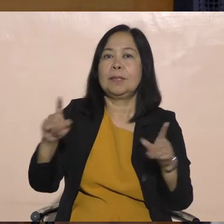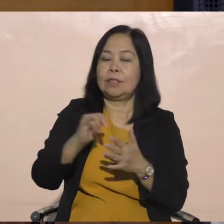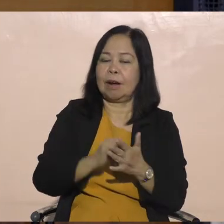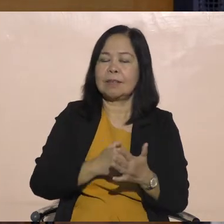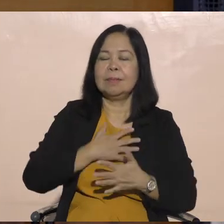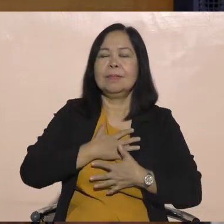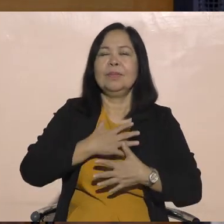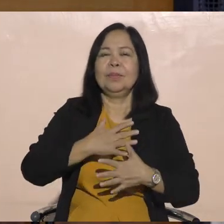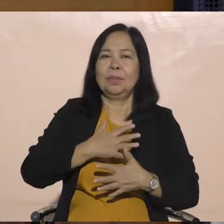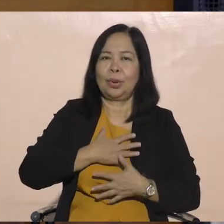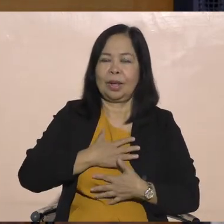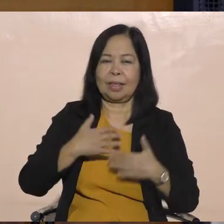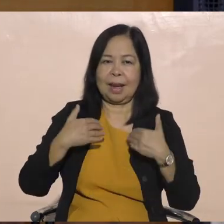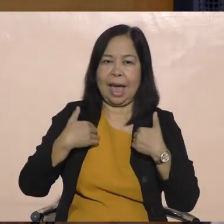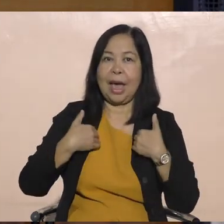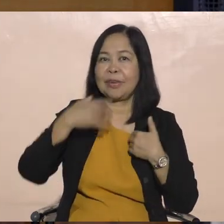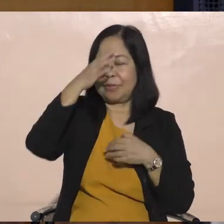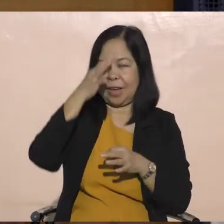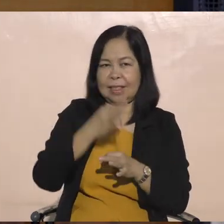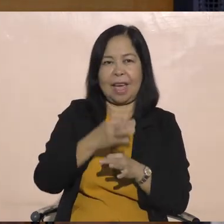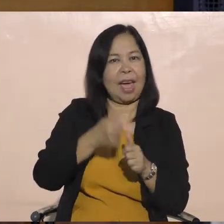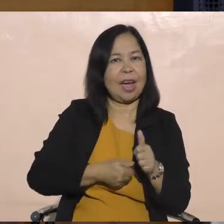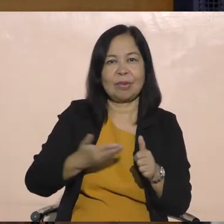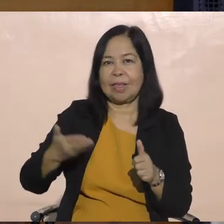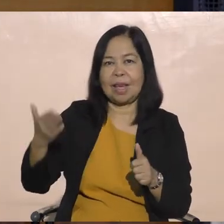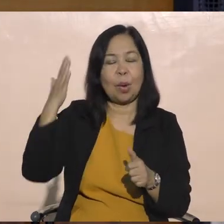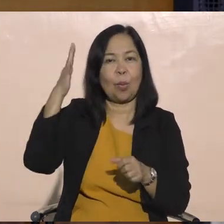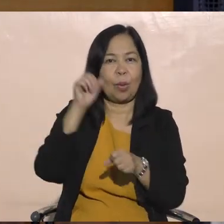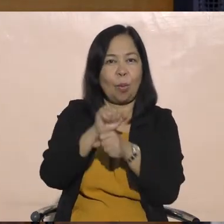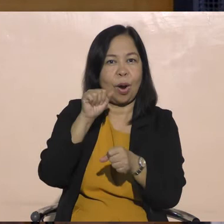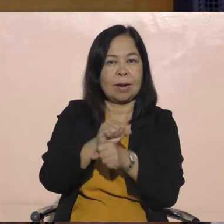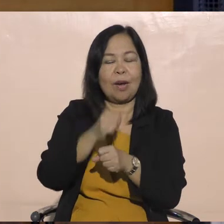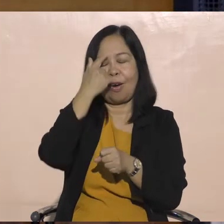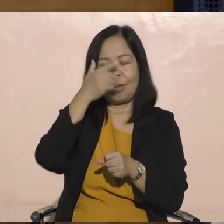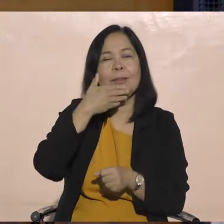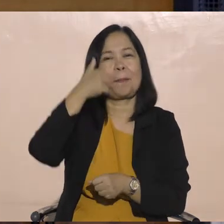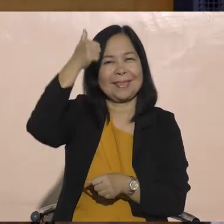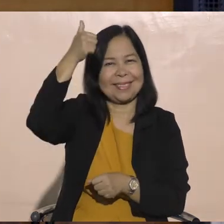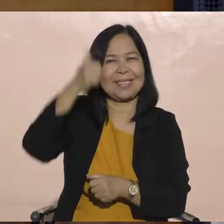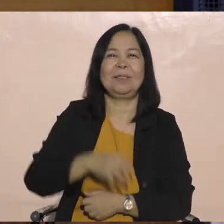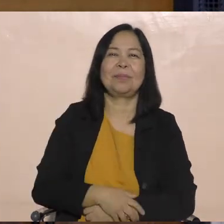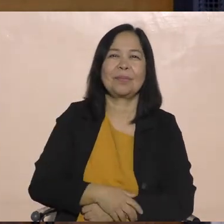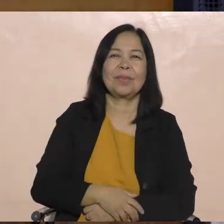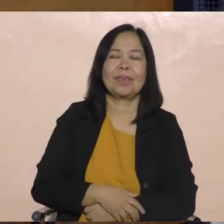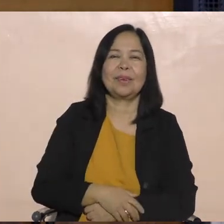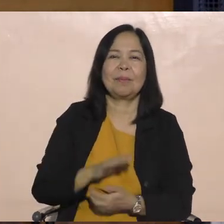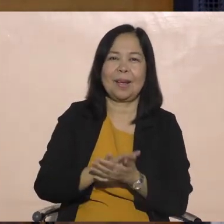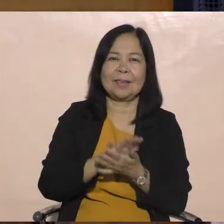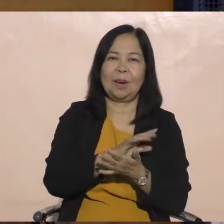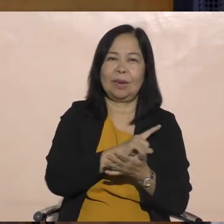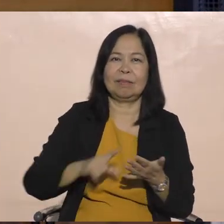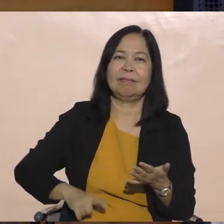breathe and have faith that everything will work out for the best. Dalaygo